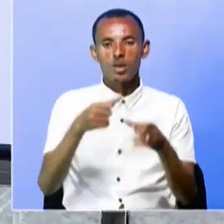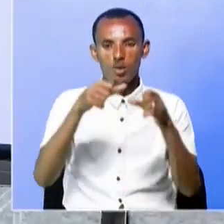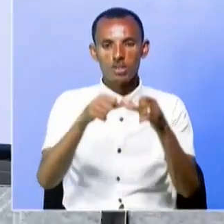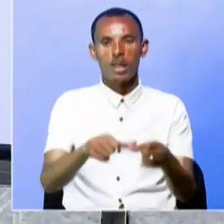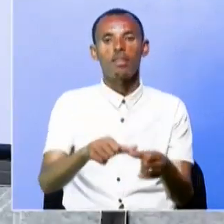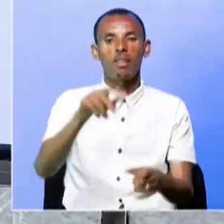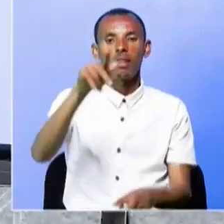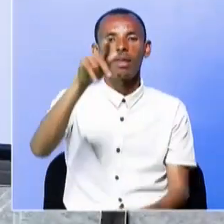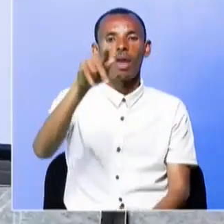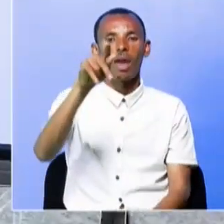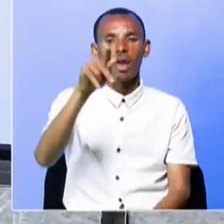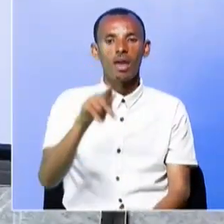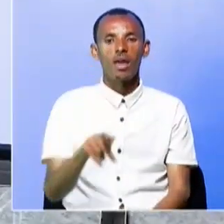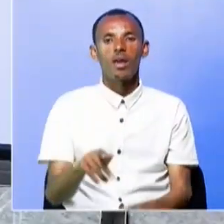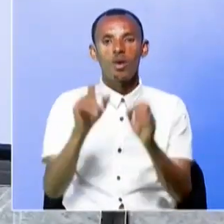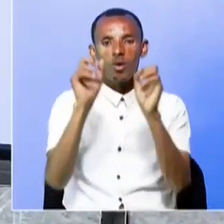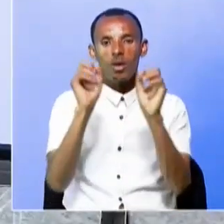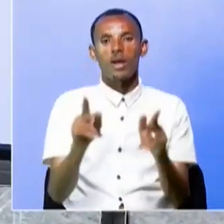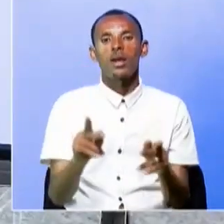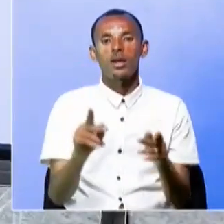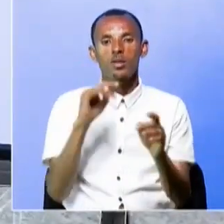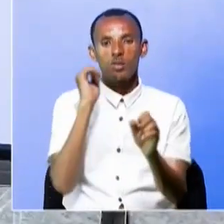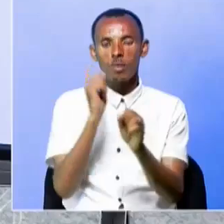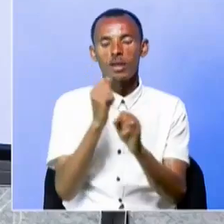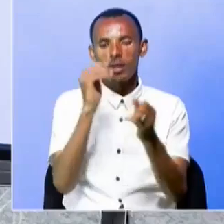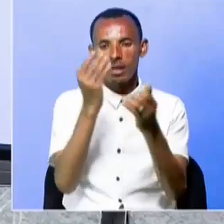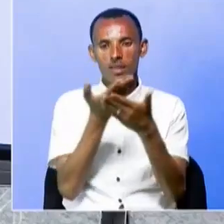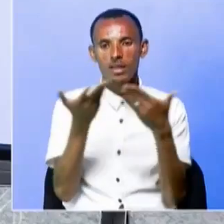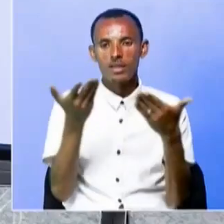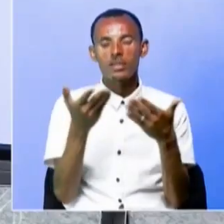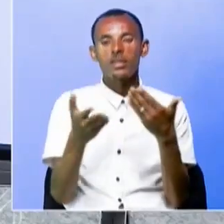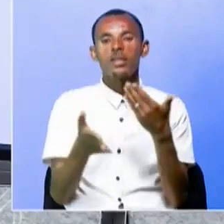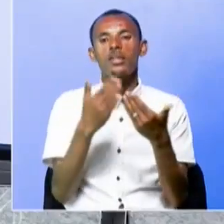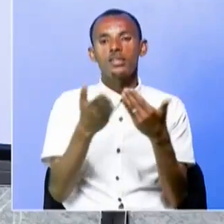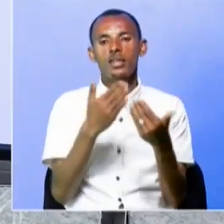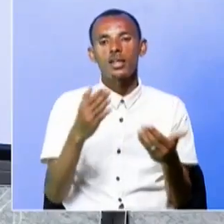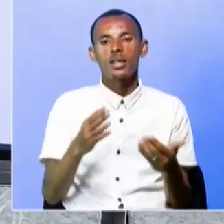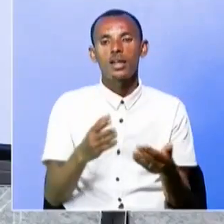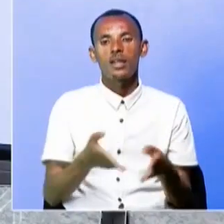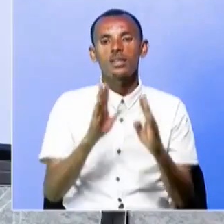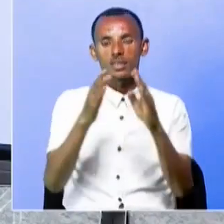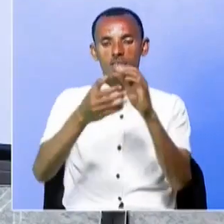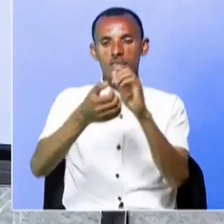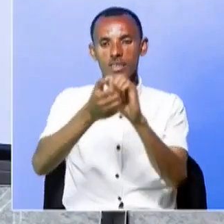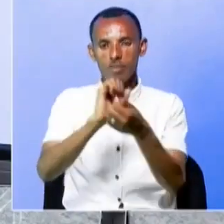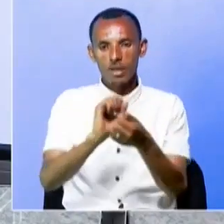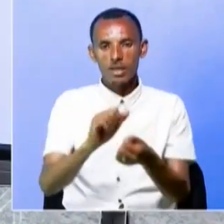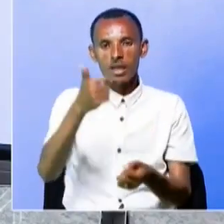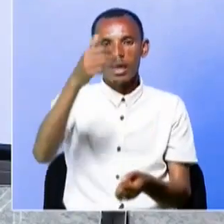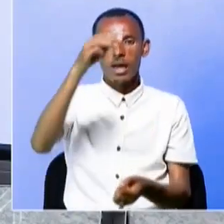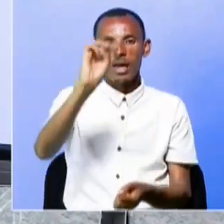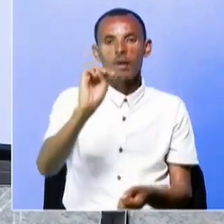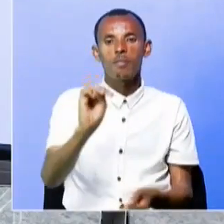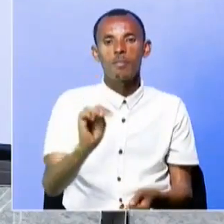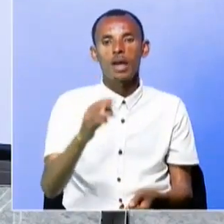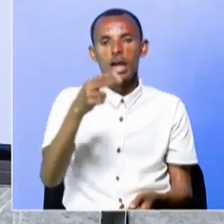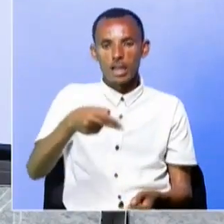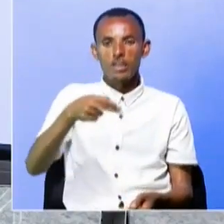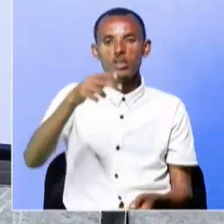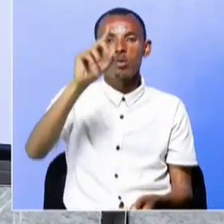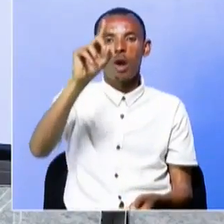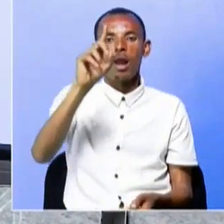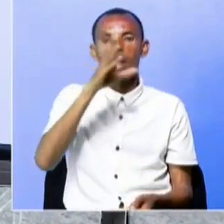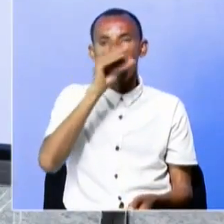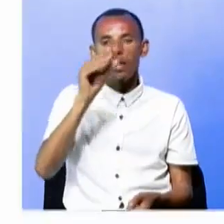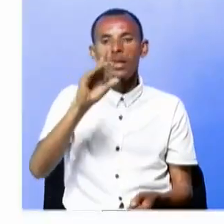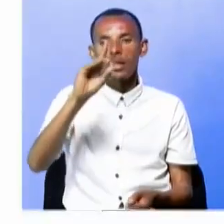K. Okay, to make things easier, let us replace AM by H1,